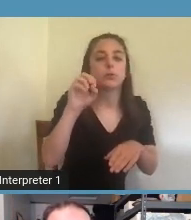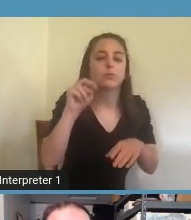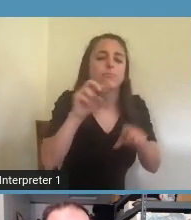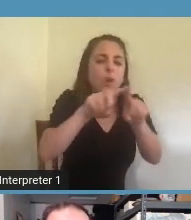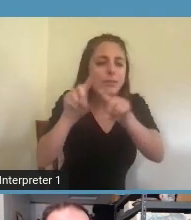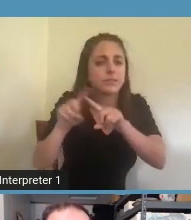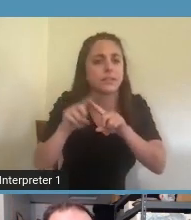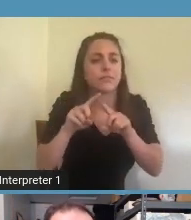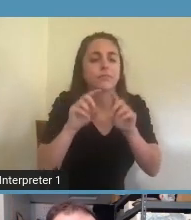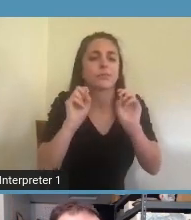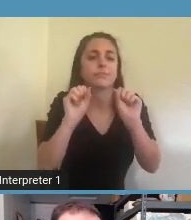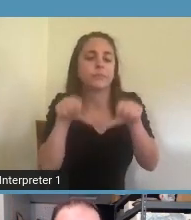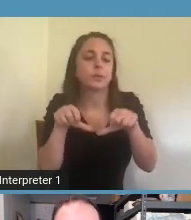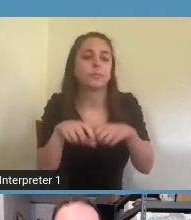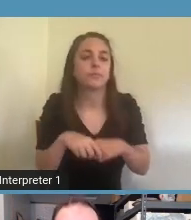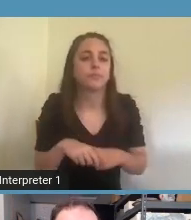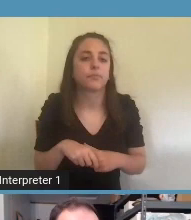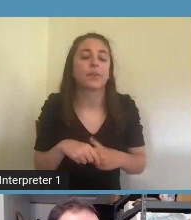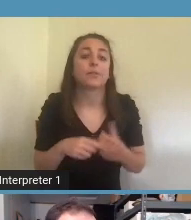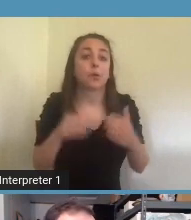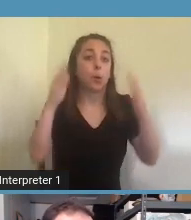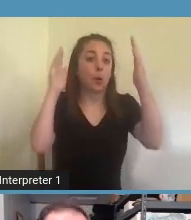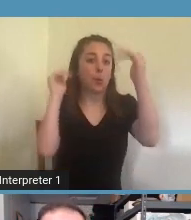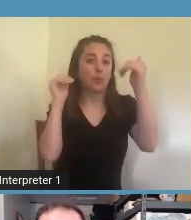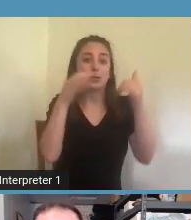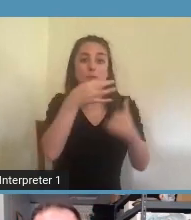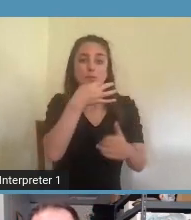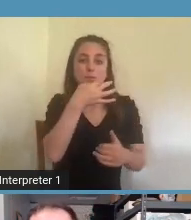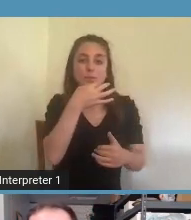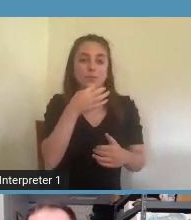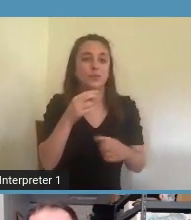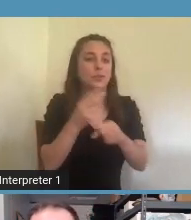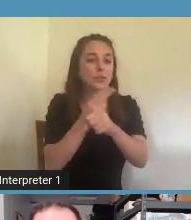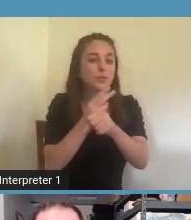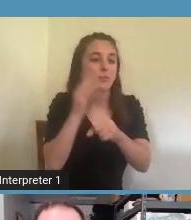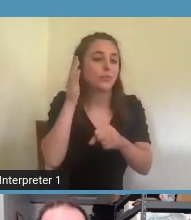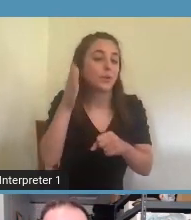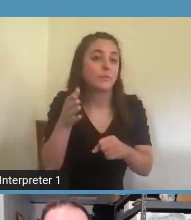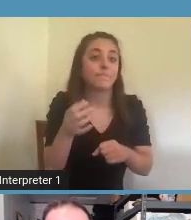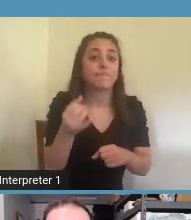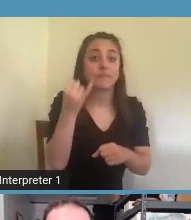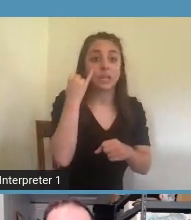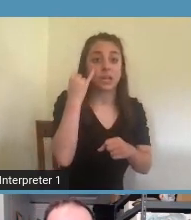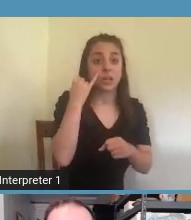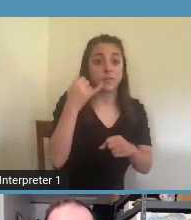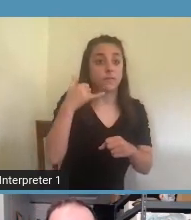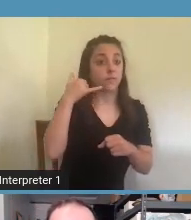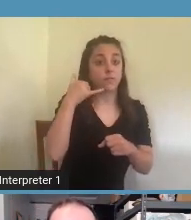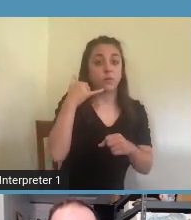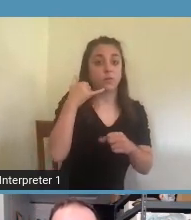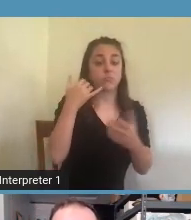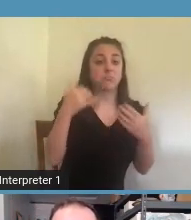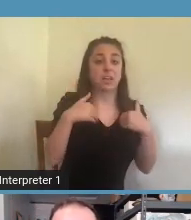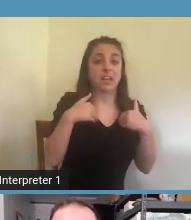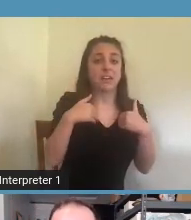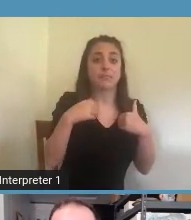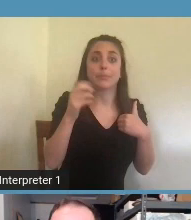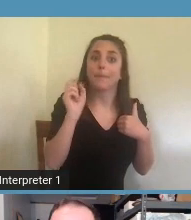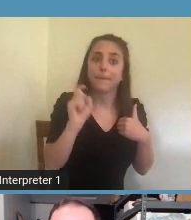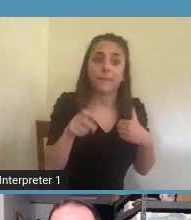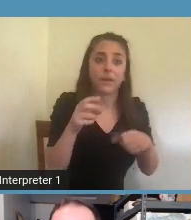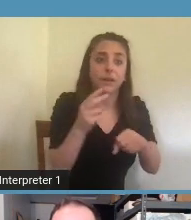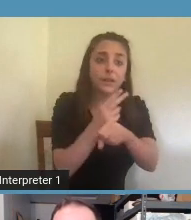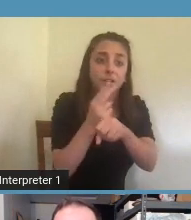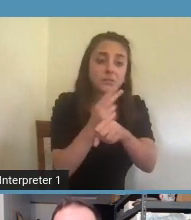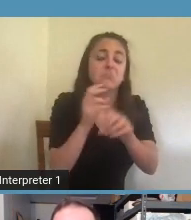but I'm hoping to. So if all you have is a cell phone, which most of us do in our pocket, then you can make